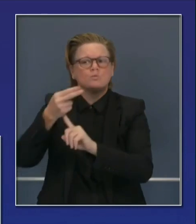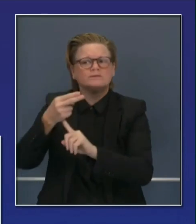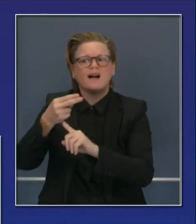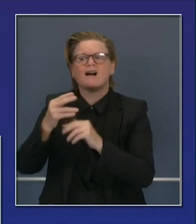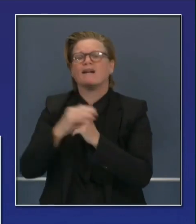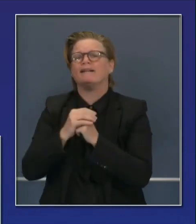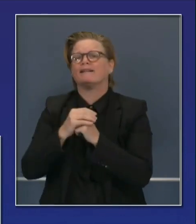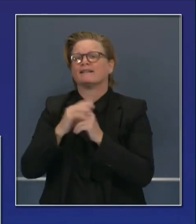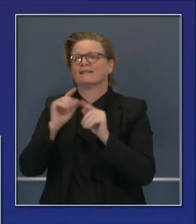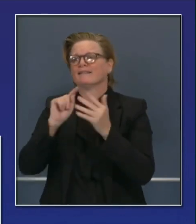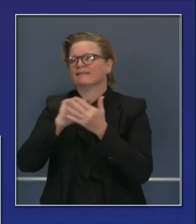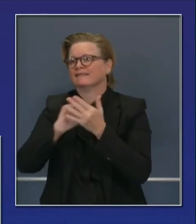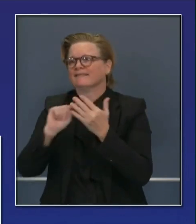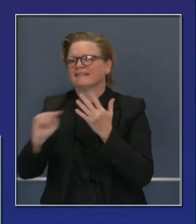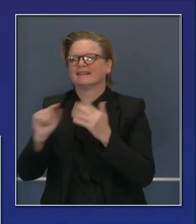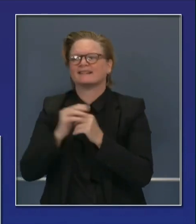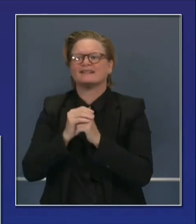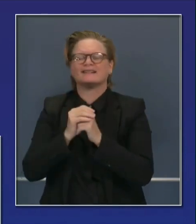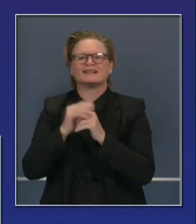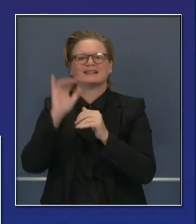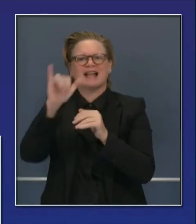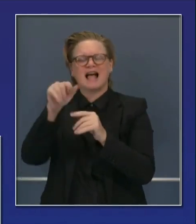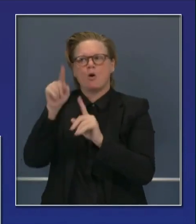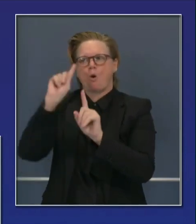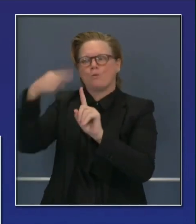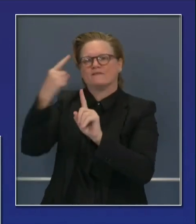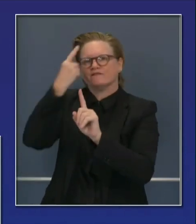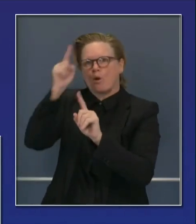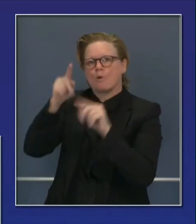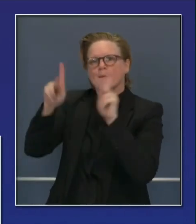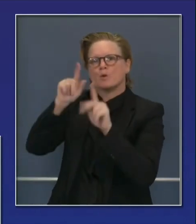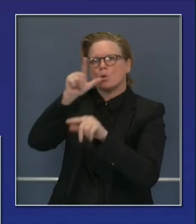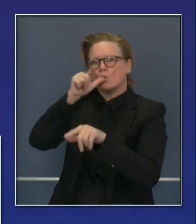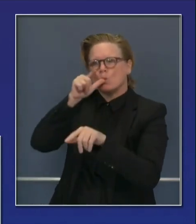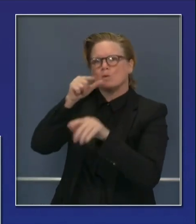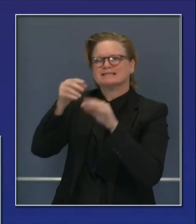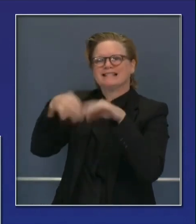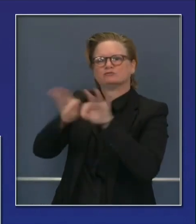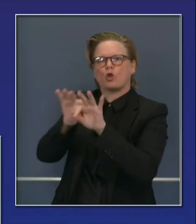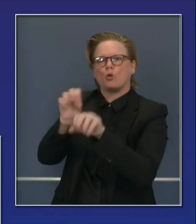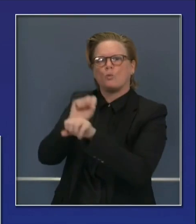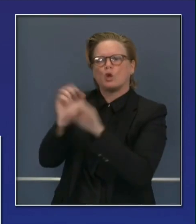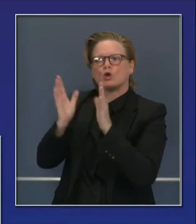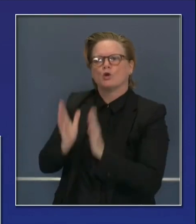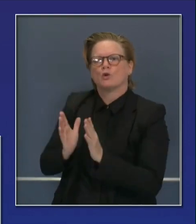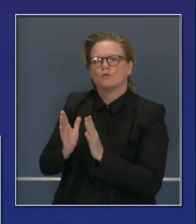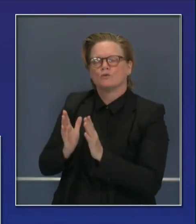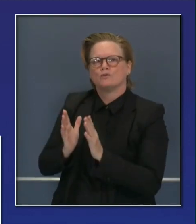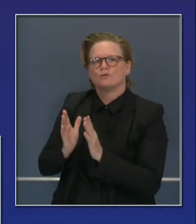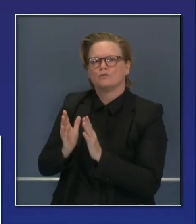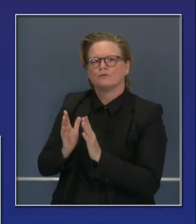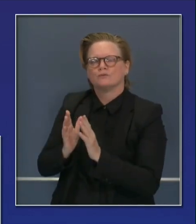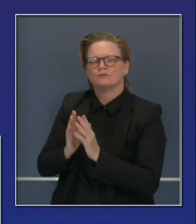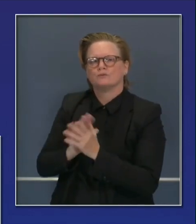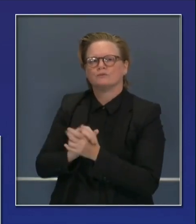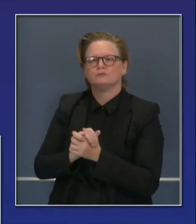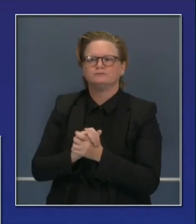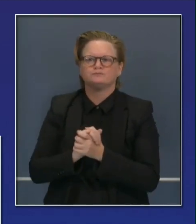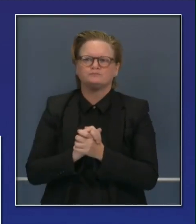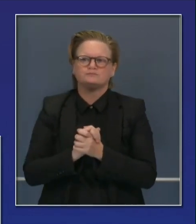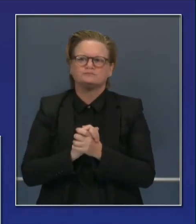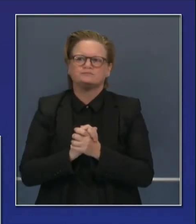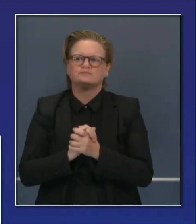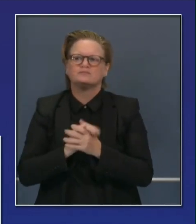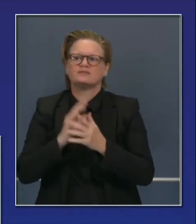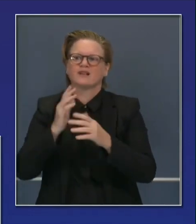essential workers, essential guests. And so this travel advisory is rather firm. The spirit,